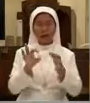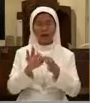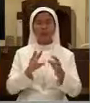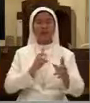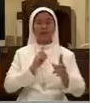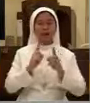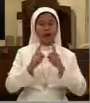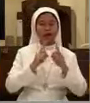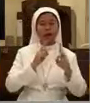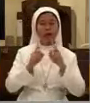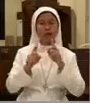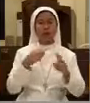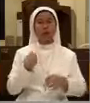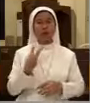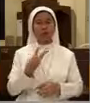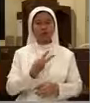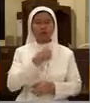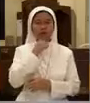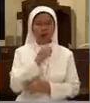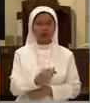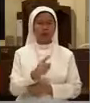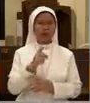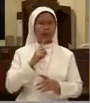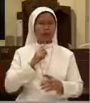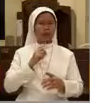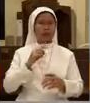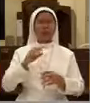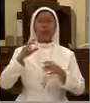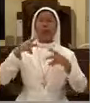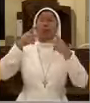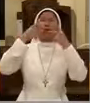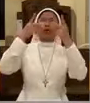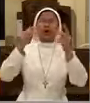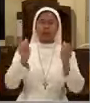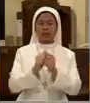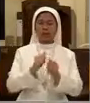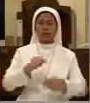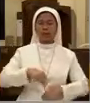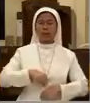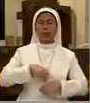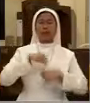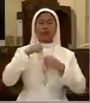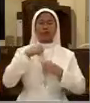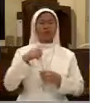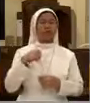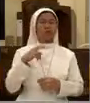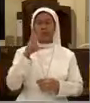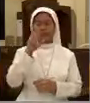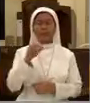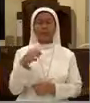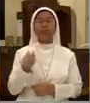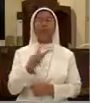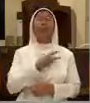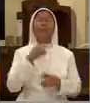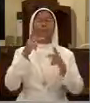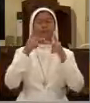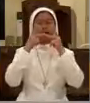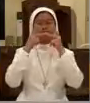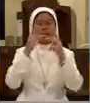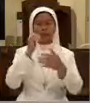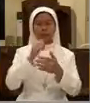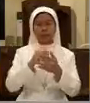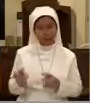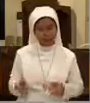We do not proclaim with pride or proselytism. We proclaim in the mode